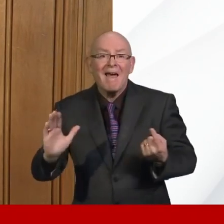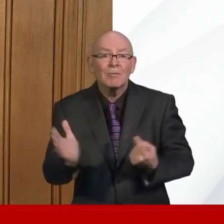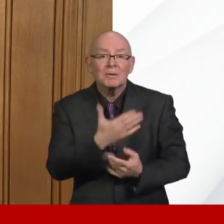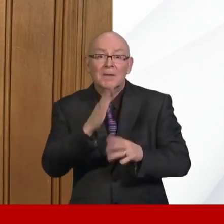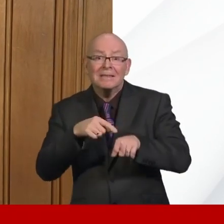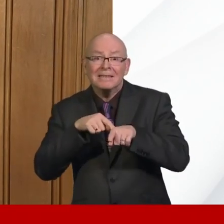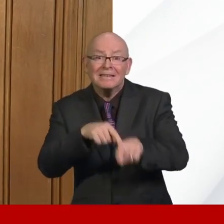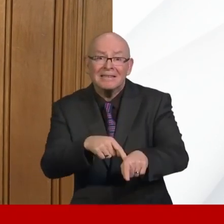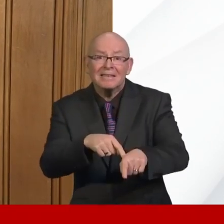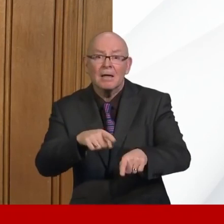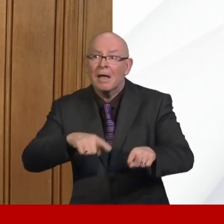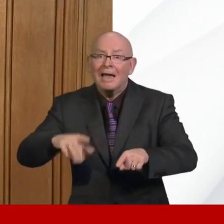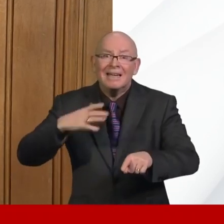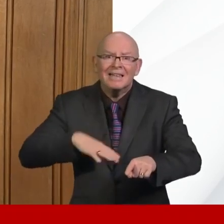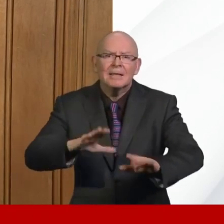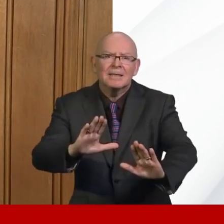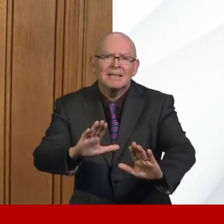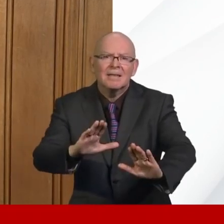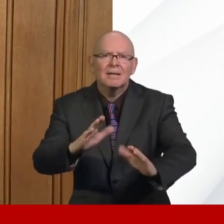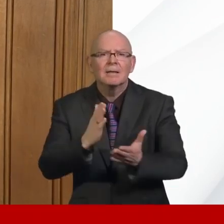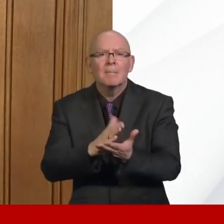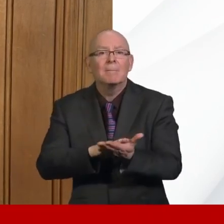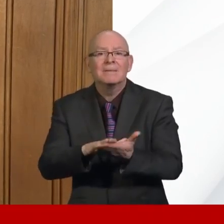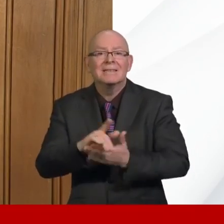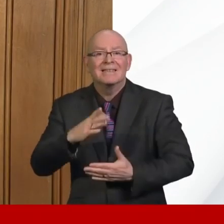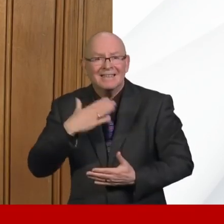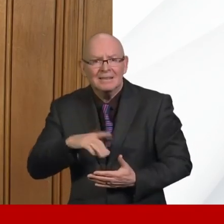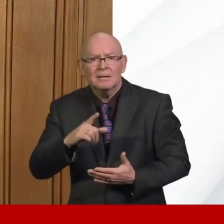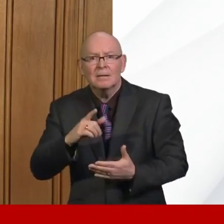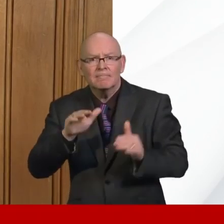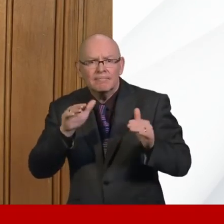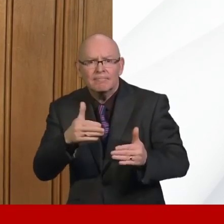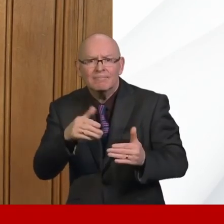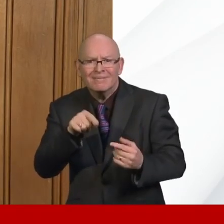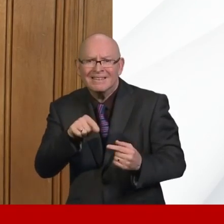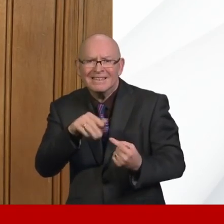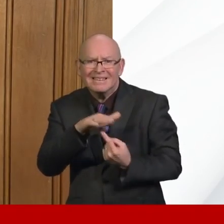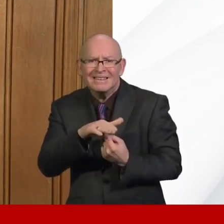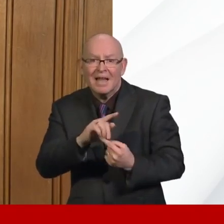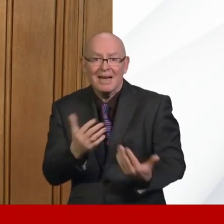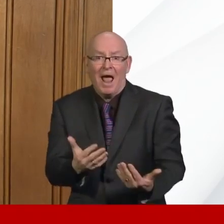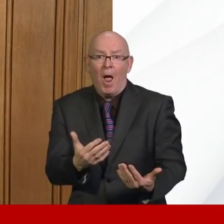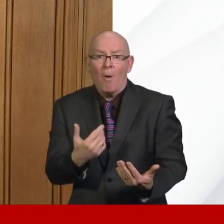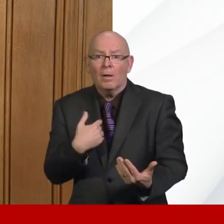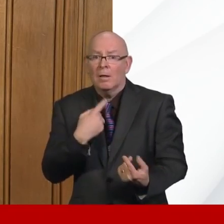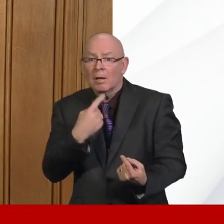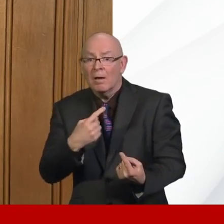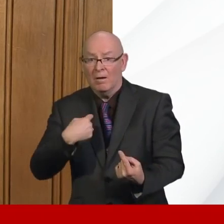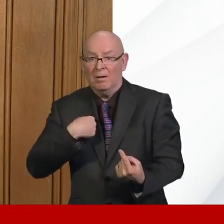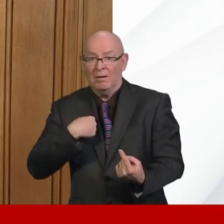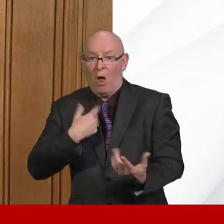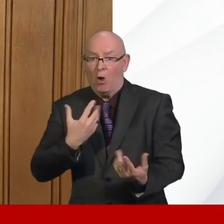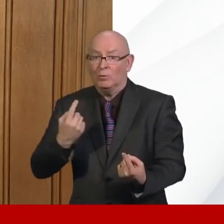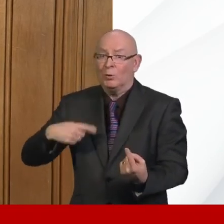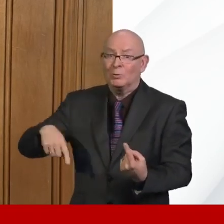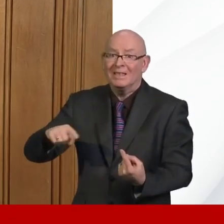NHS ICU capacity is kept in a way that we don't breach it, and the ventilators are available to